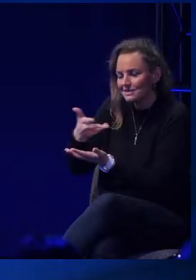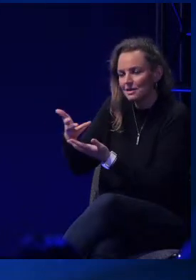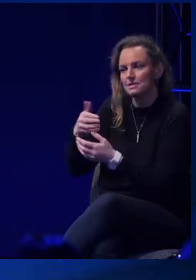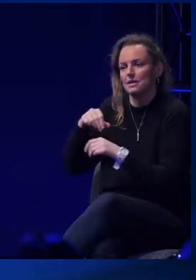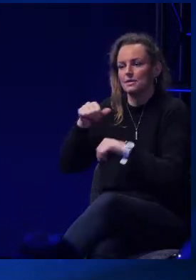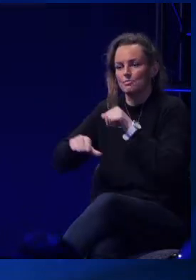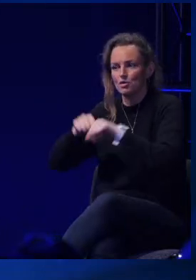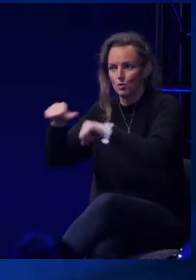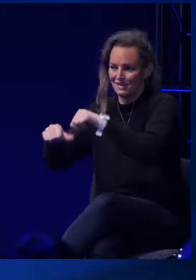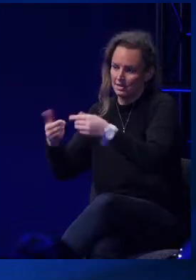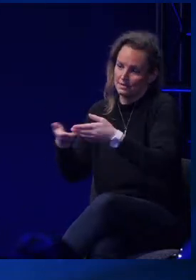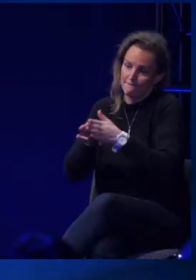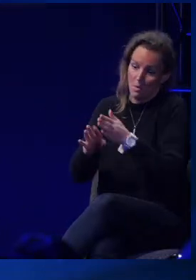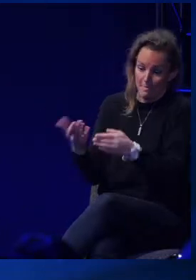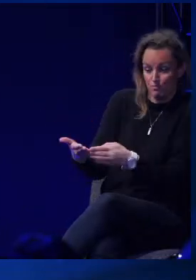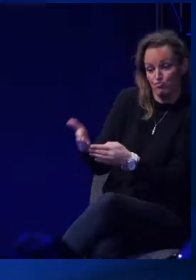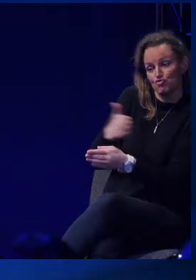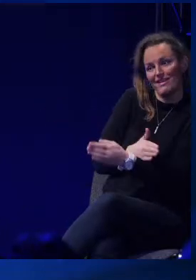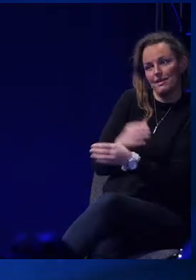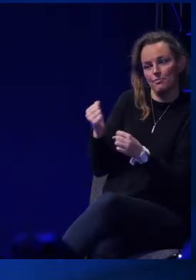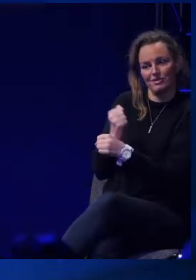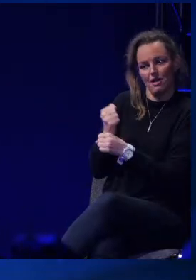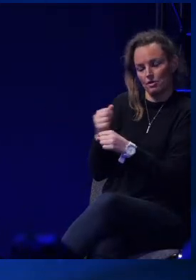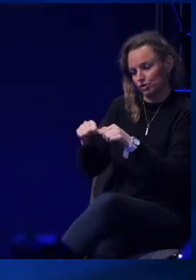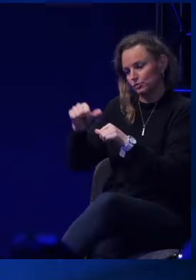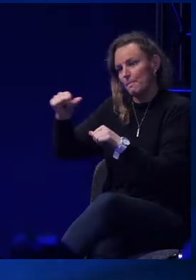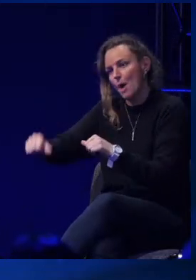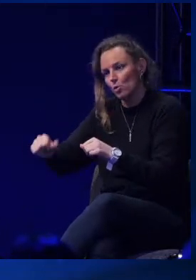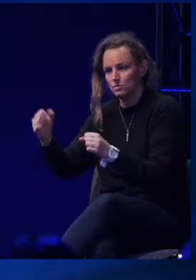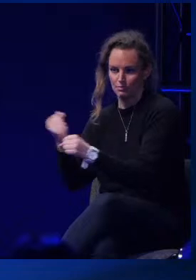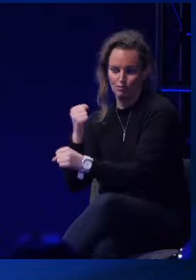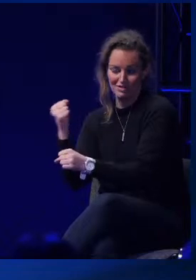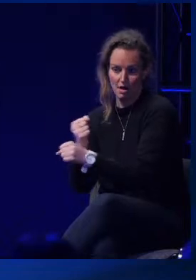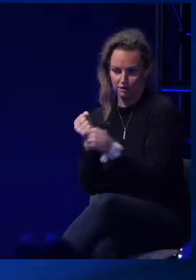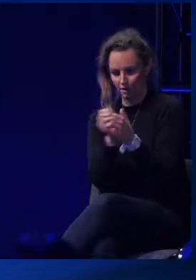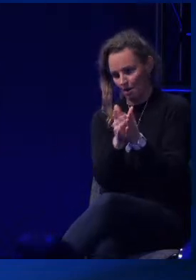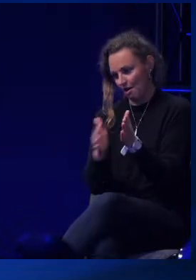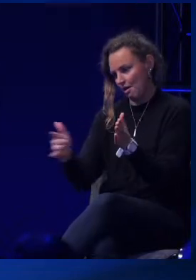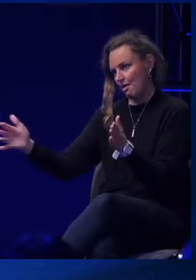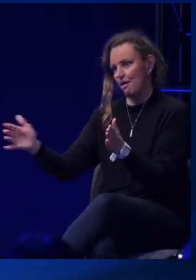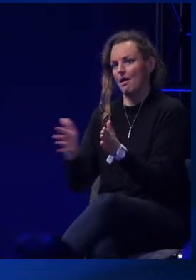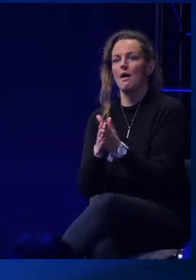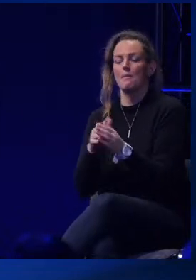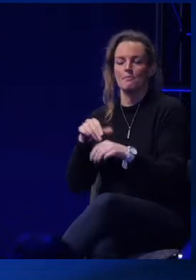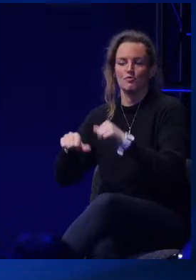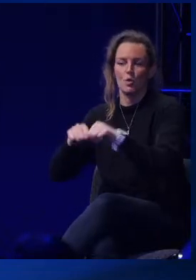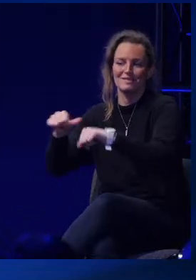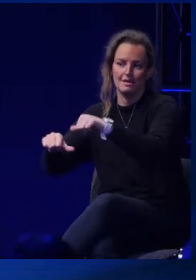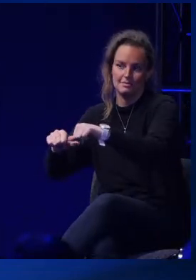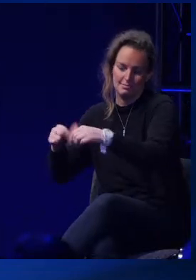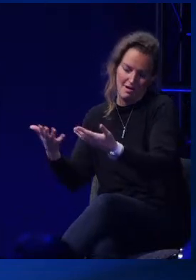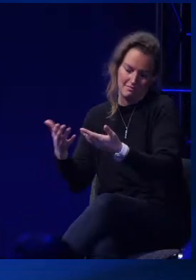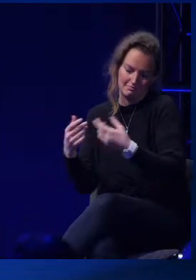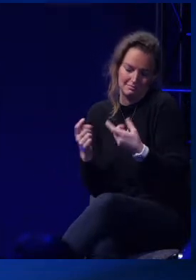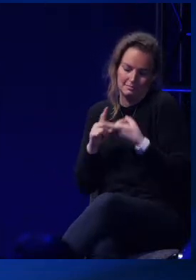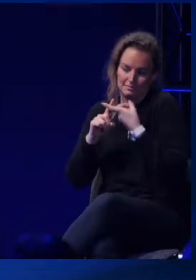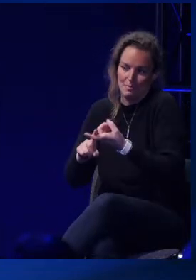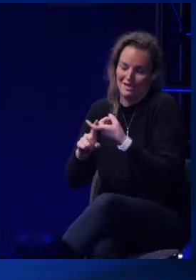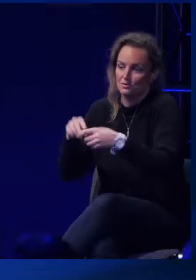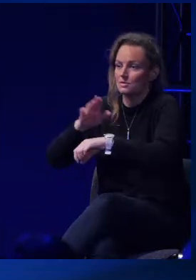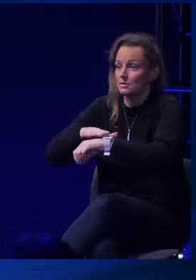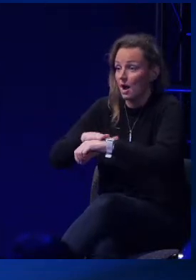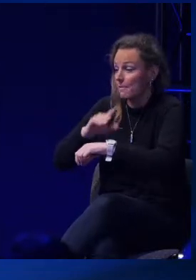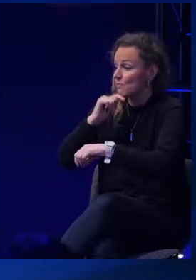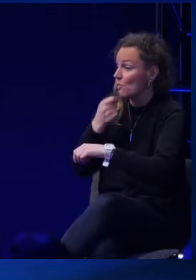from pre-production to post-production. But we'll also, hopefully we will have enough time, we'll also touch on